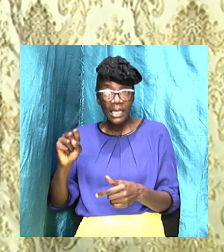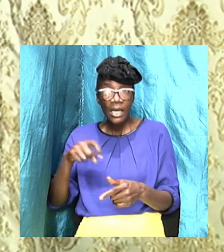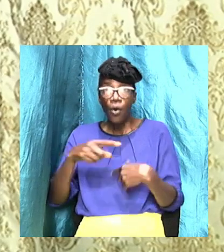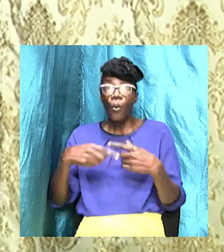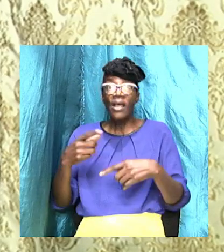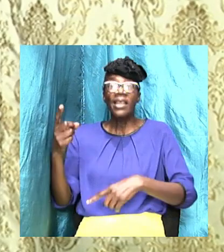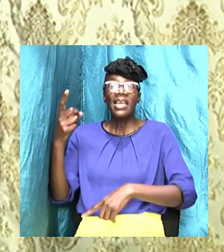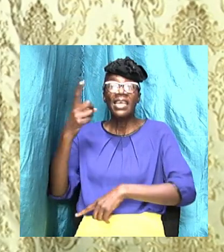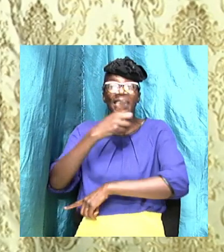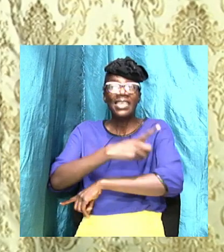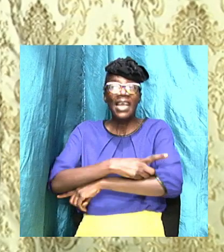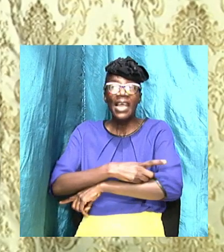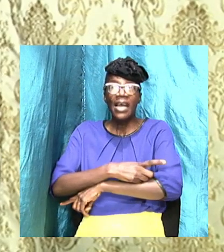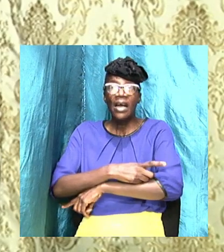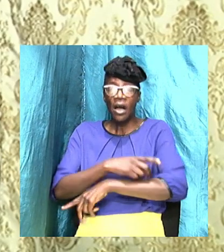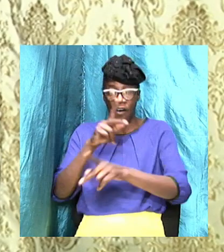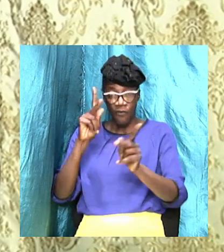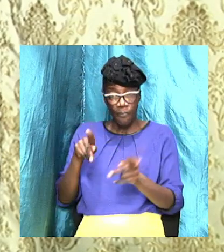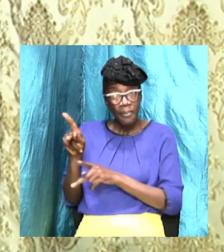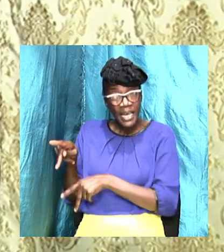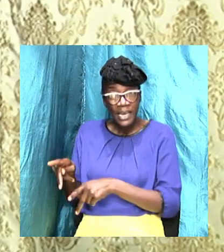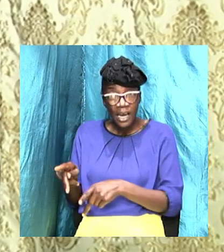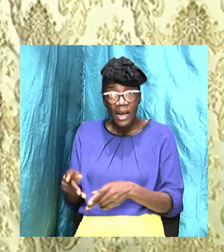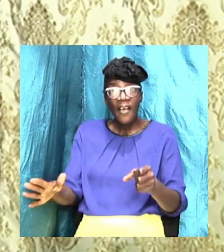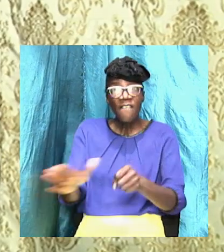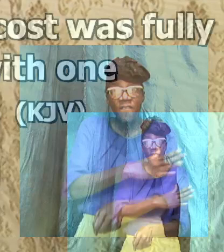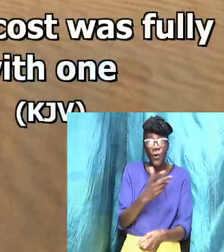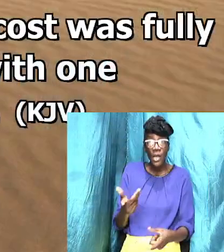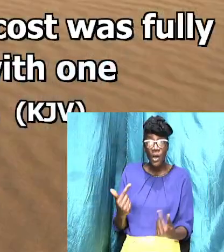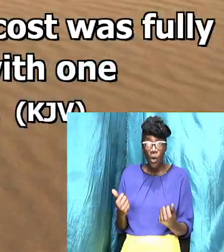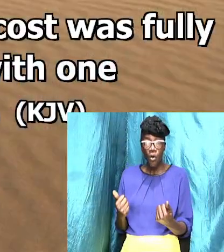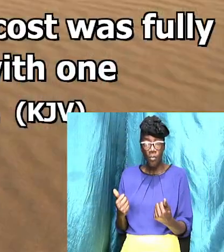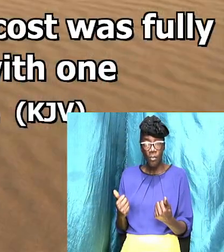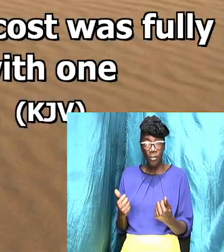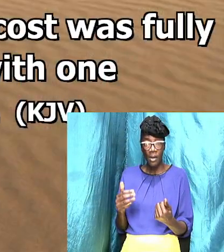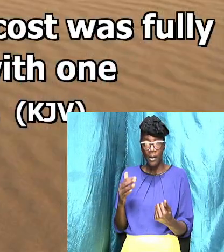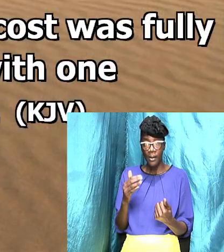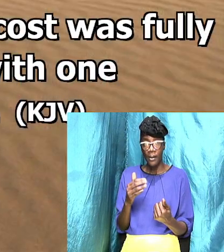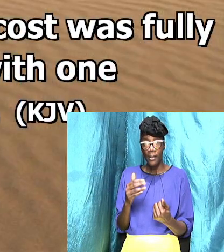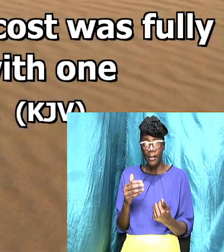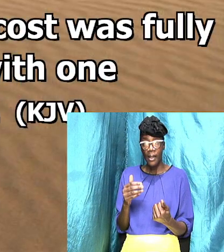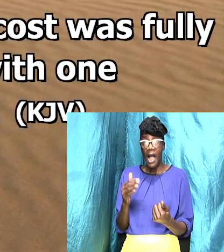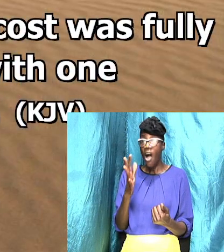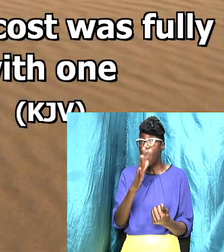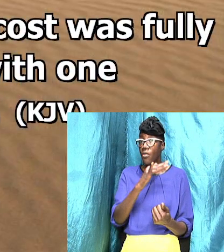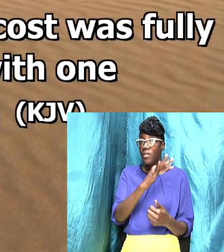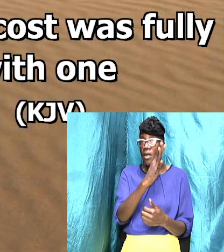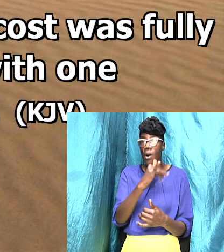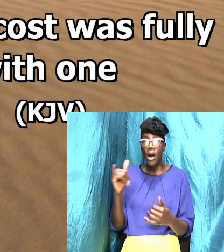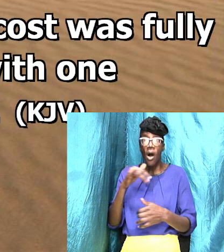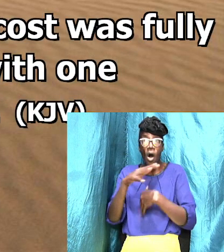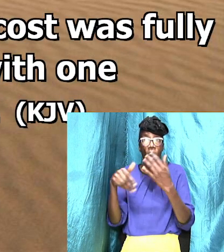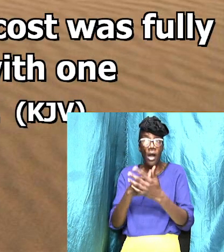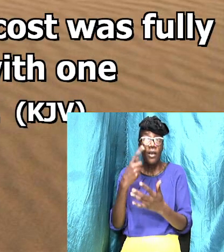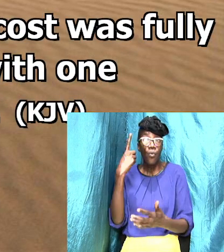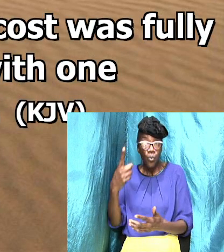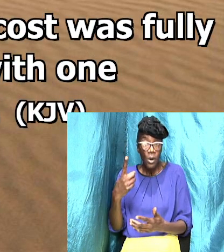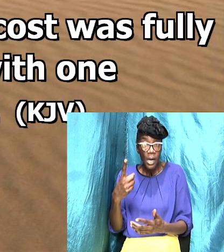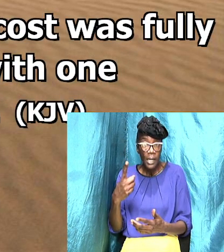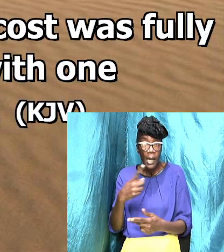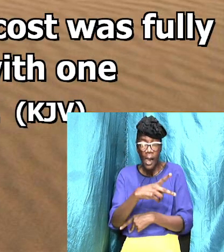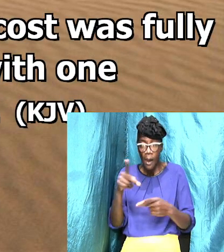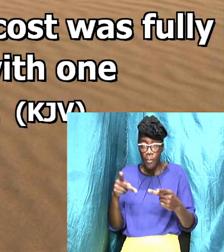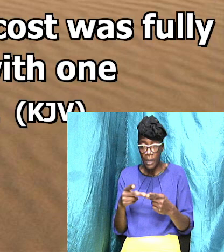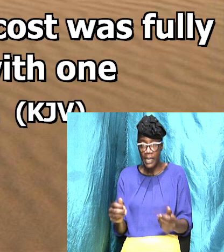day of Pentecost was fully come. And when the day of Pentecost was fully come, the Bible says that they were all with one accord in one